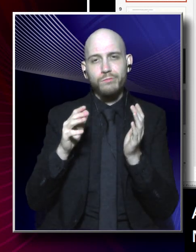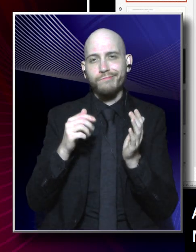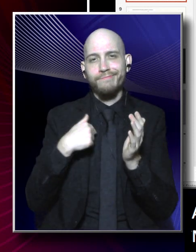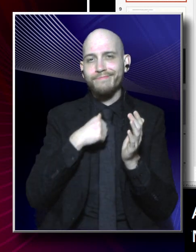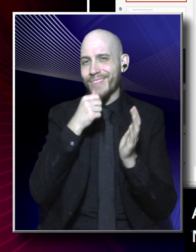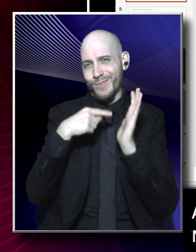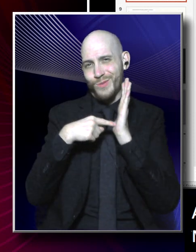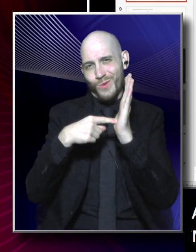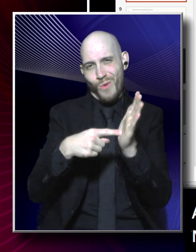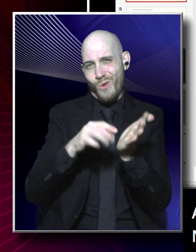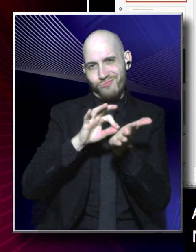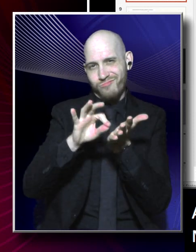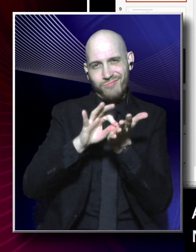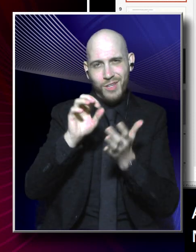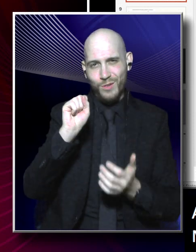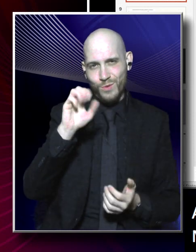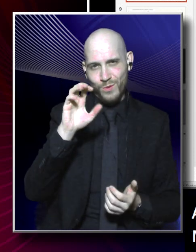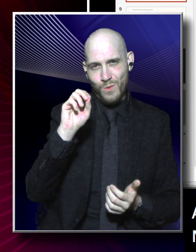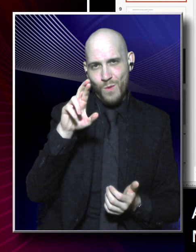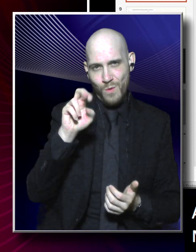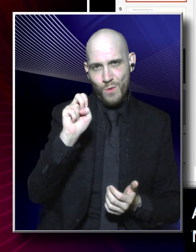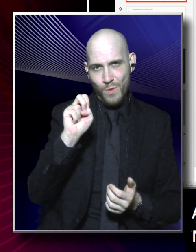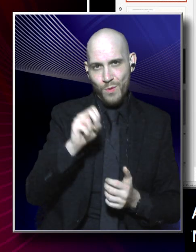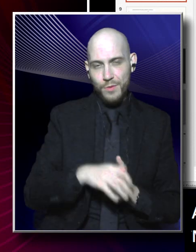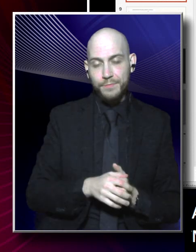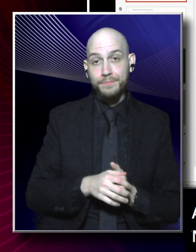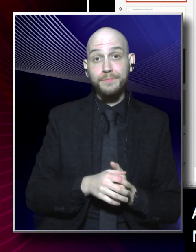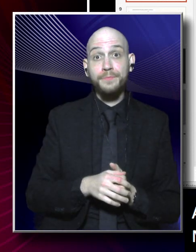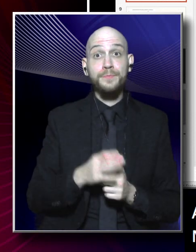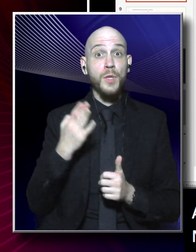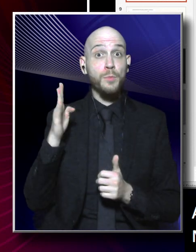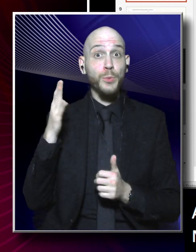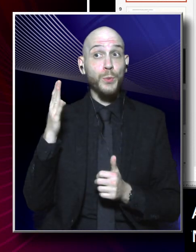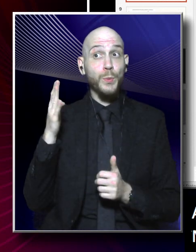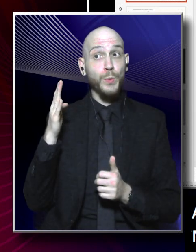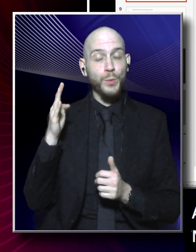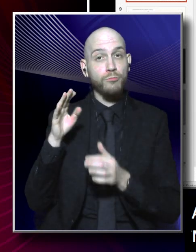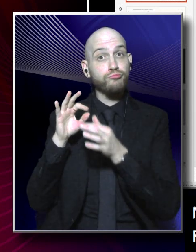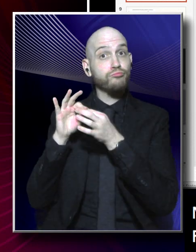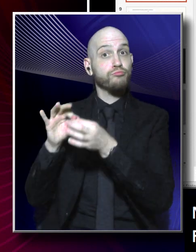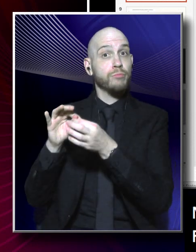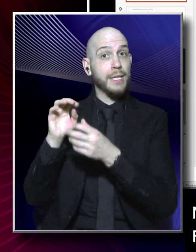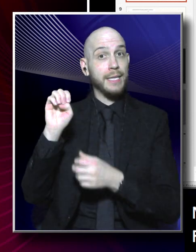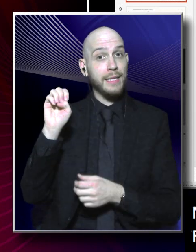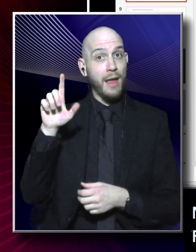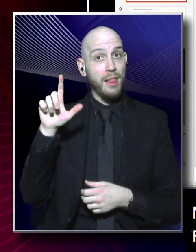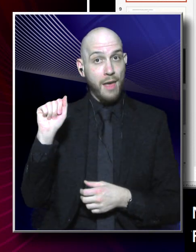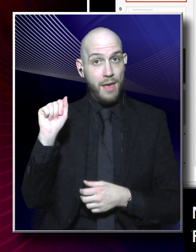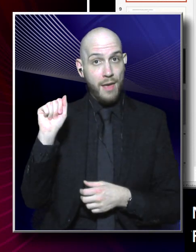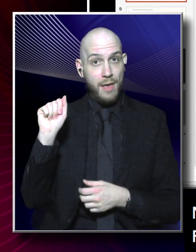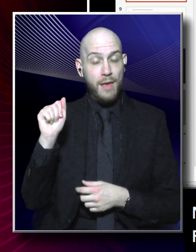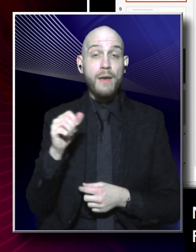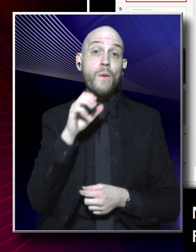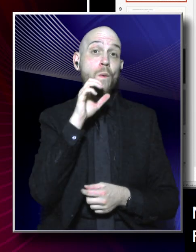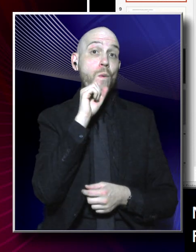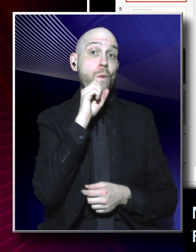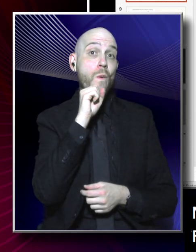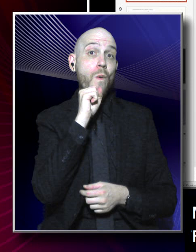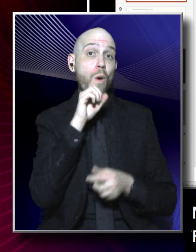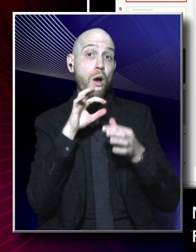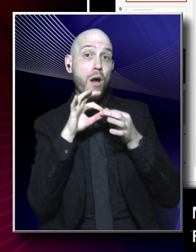Again, the scores that are in the blue are for ELA. The scores in the